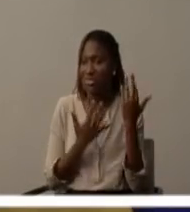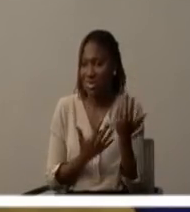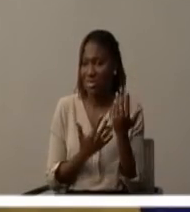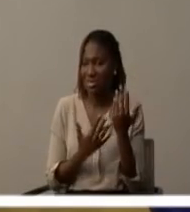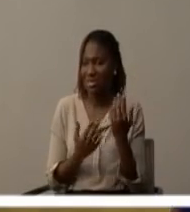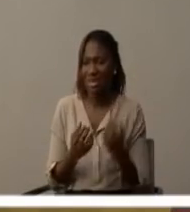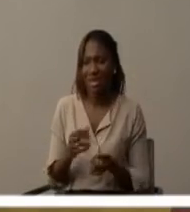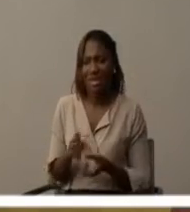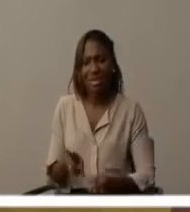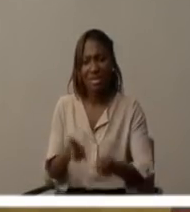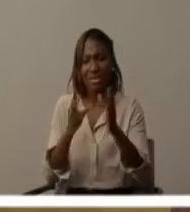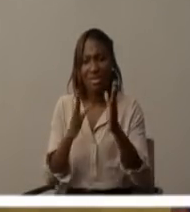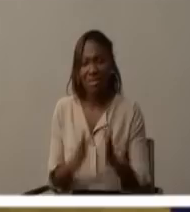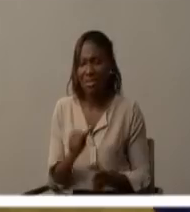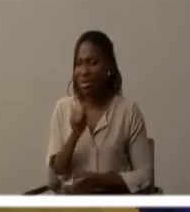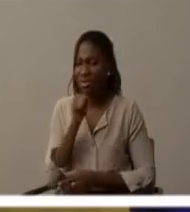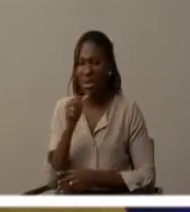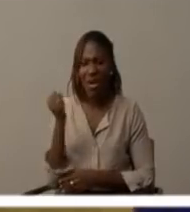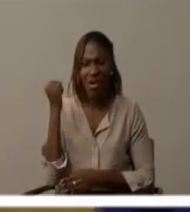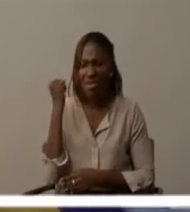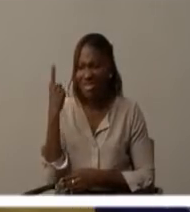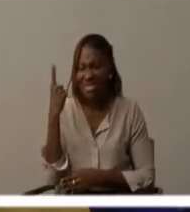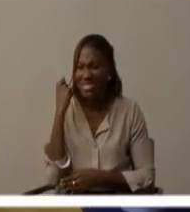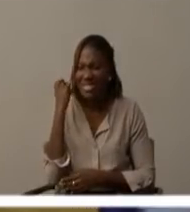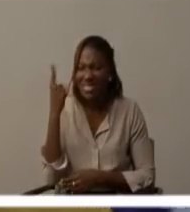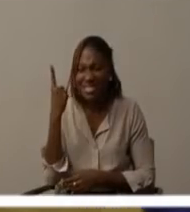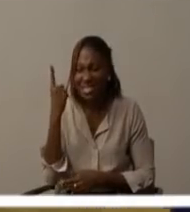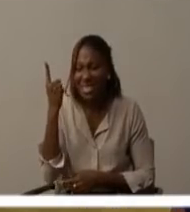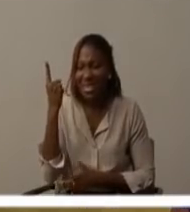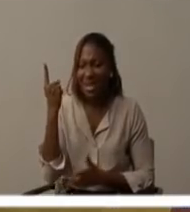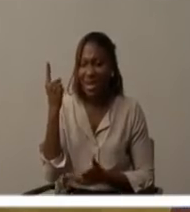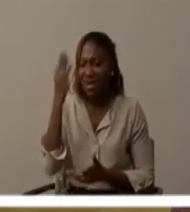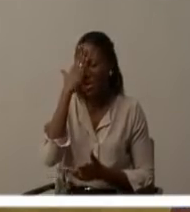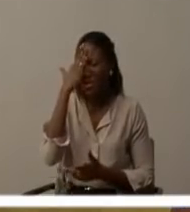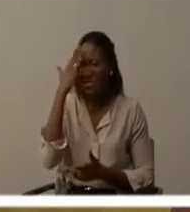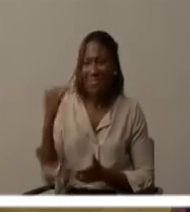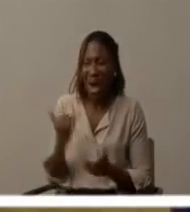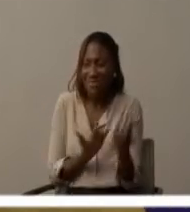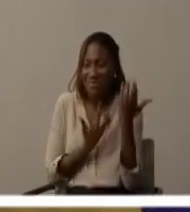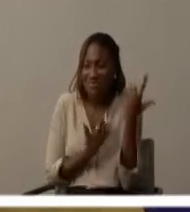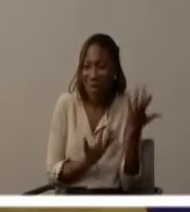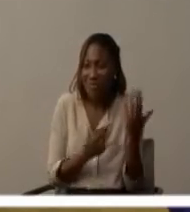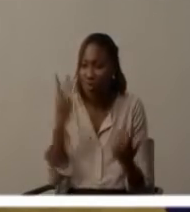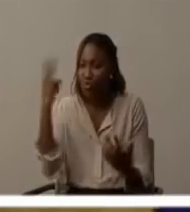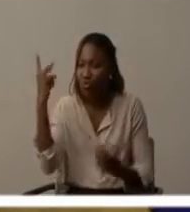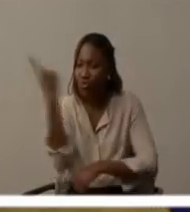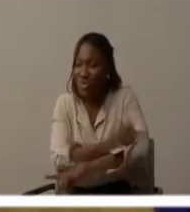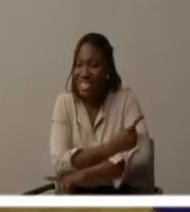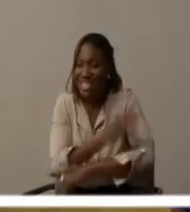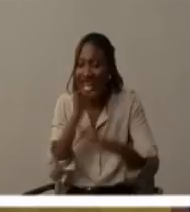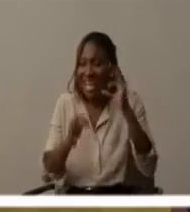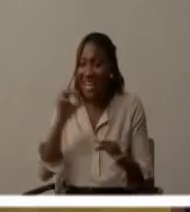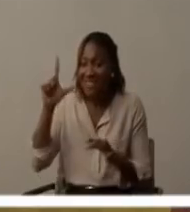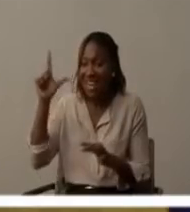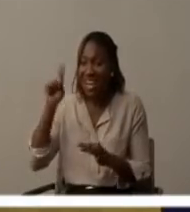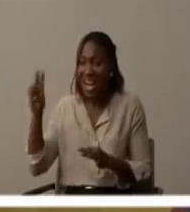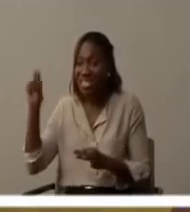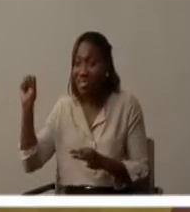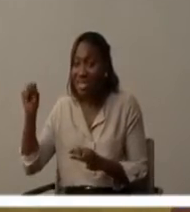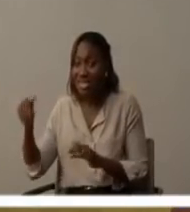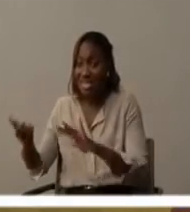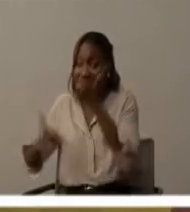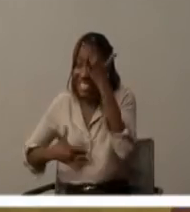illogic that will boggle your mind for weeks. Because the love of God is displayed in this text in a way